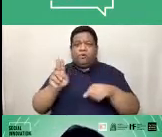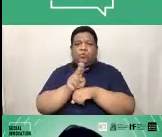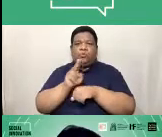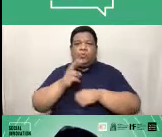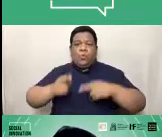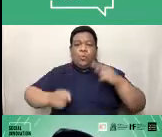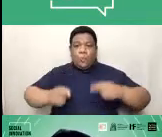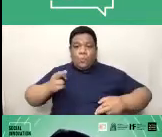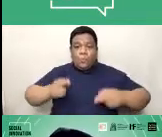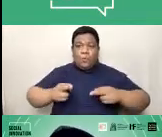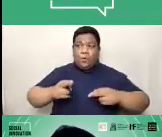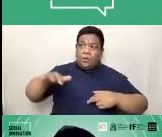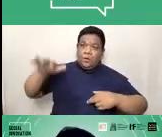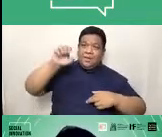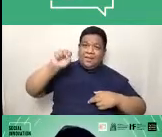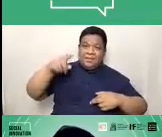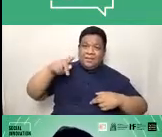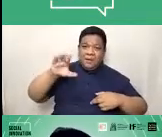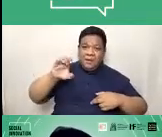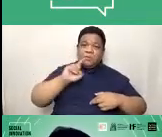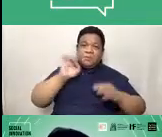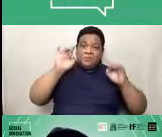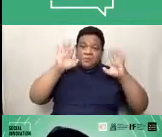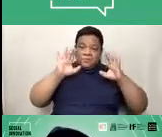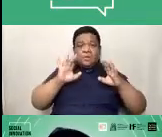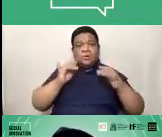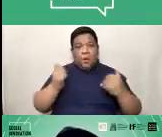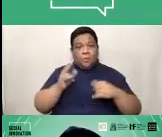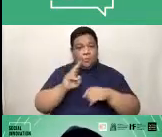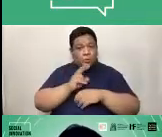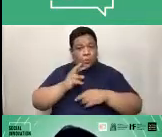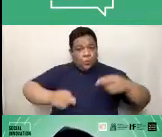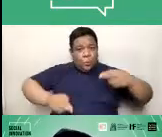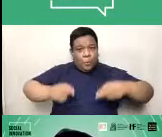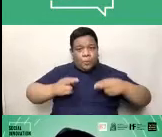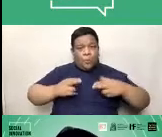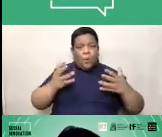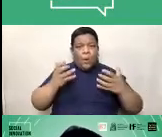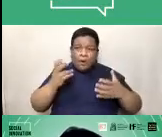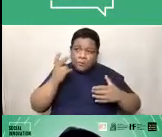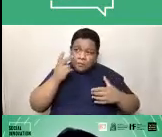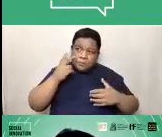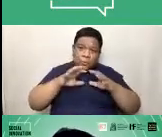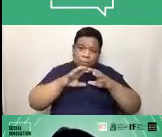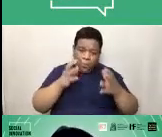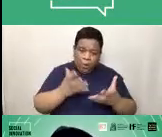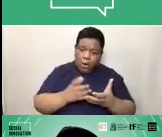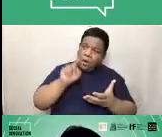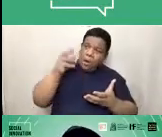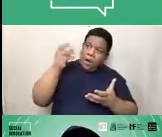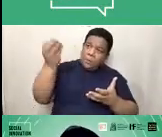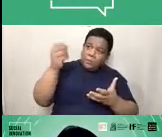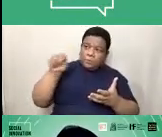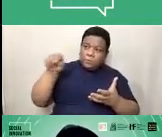well, obviously it's dangerous for humans to go to space. We're using robots now to explore out there in different planets, different solar systems.